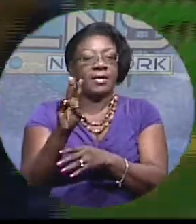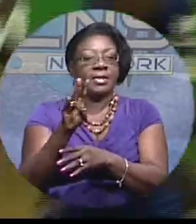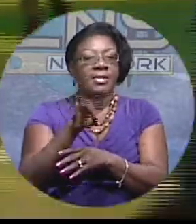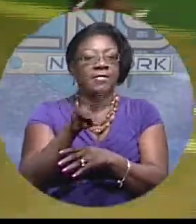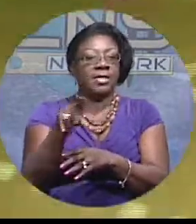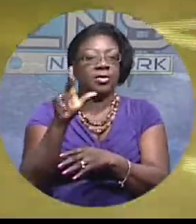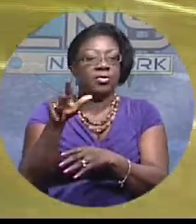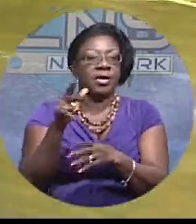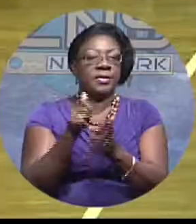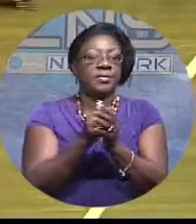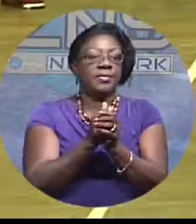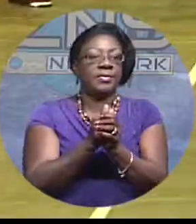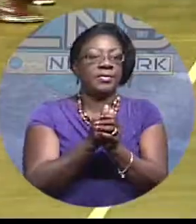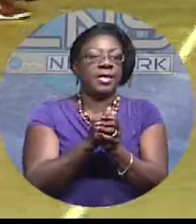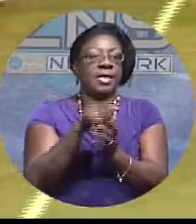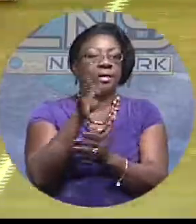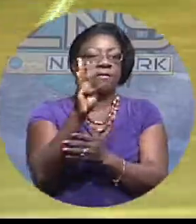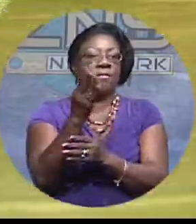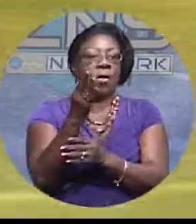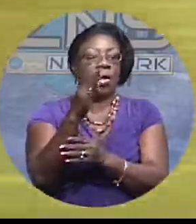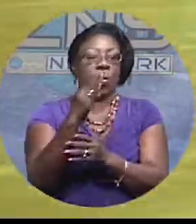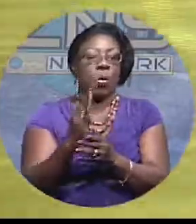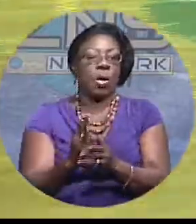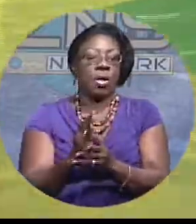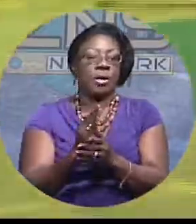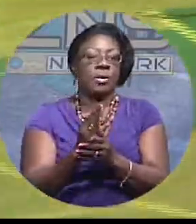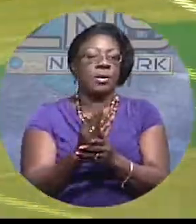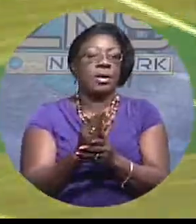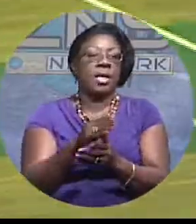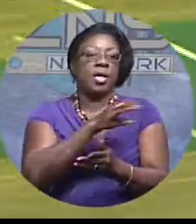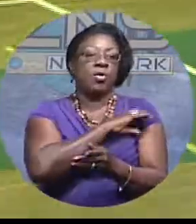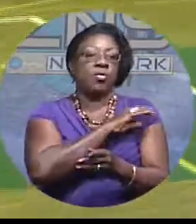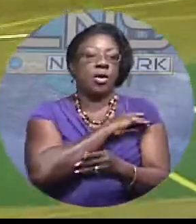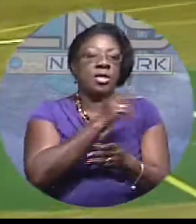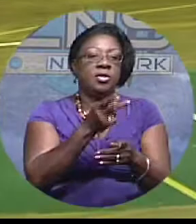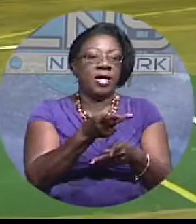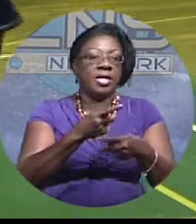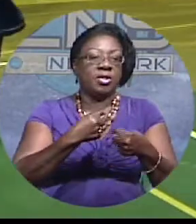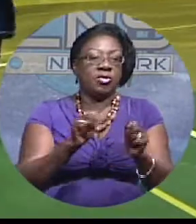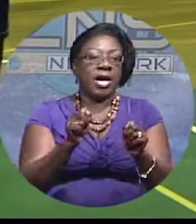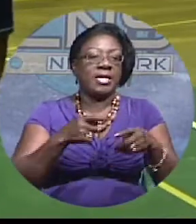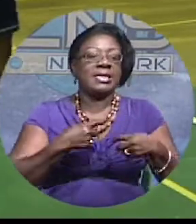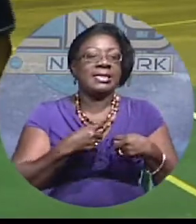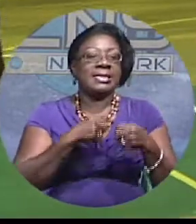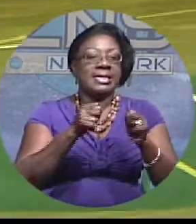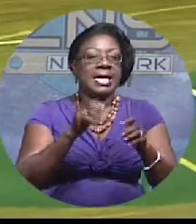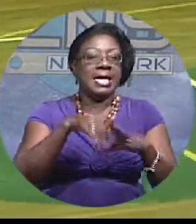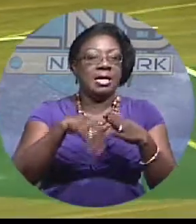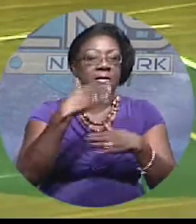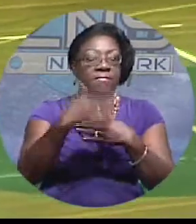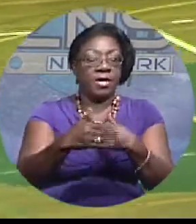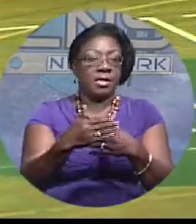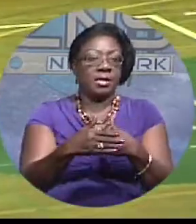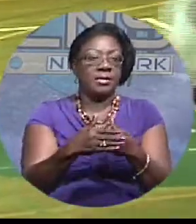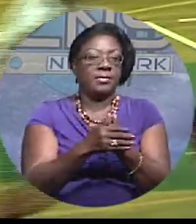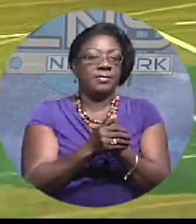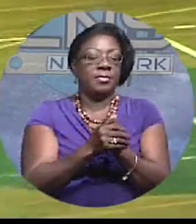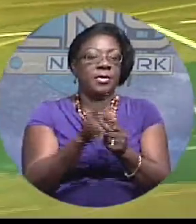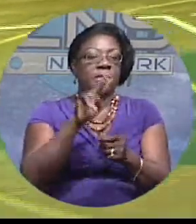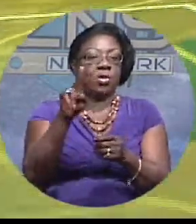fourth. McPhee trying to keep the Royals in front late in the ball game, and he takes his inbound straight to the hole